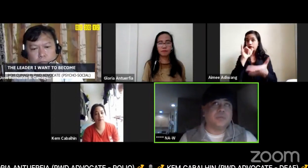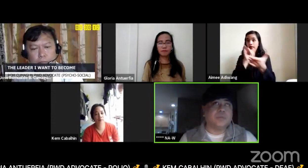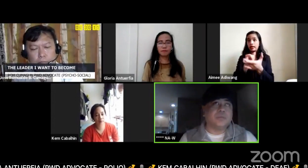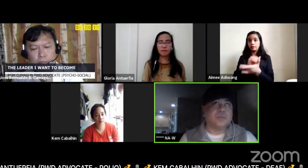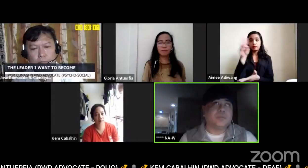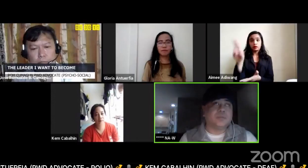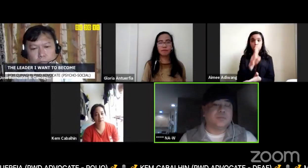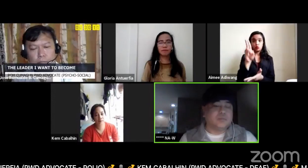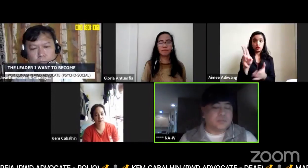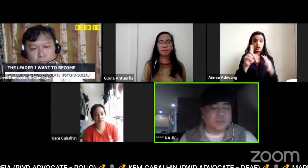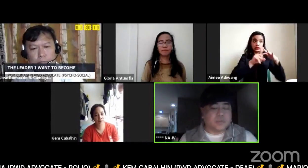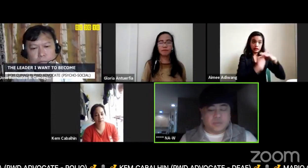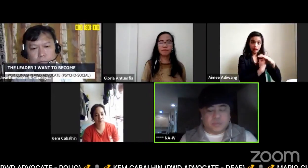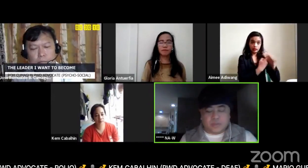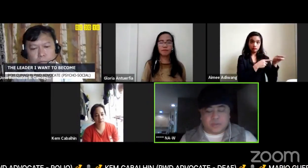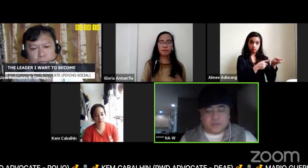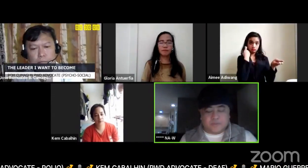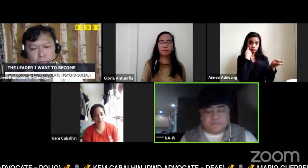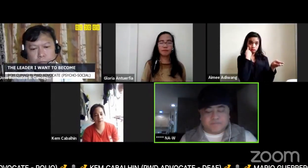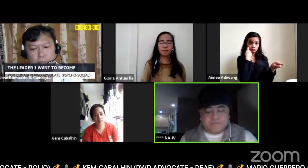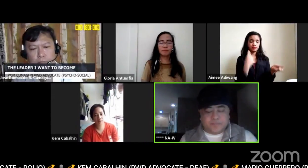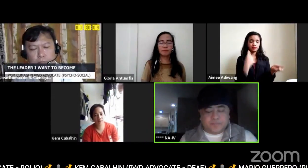point,